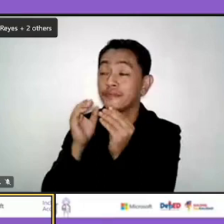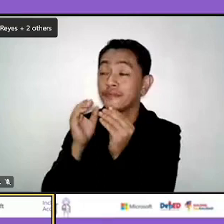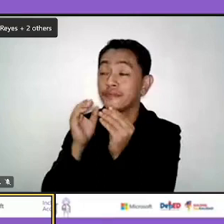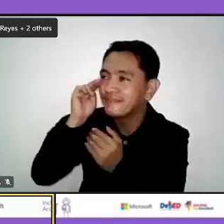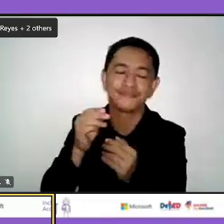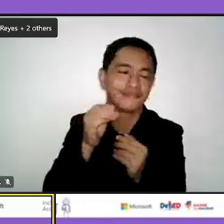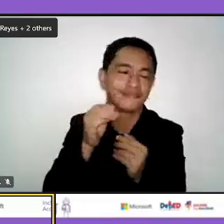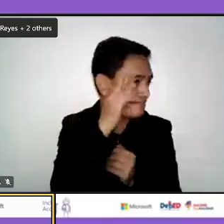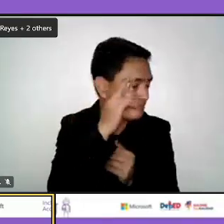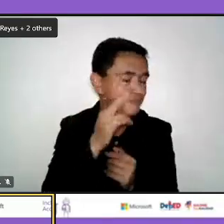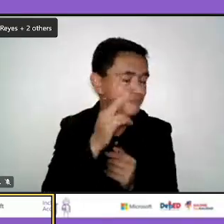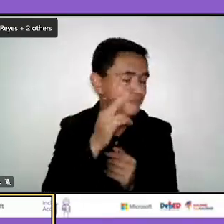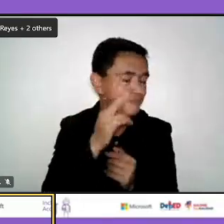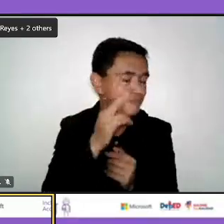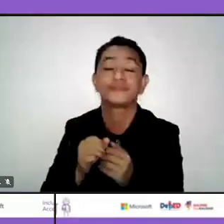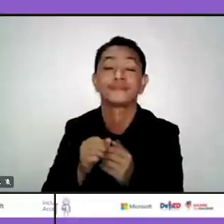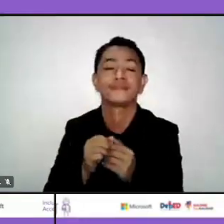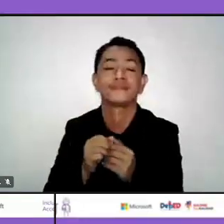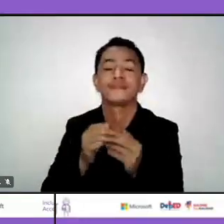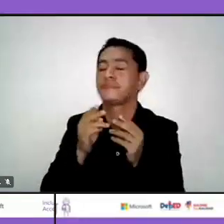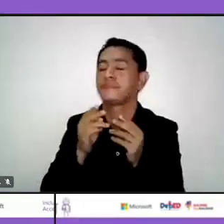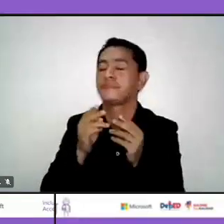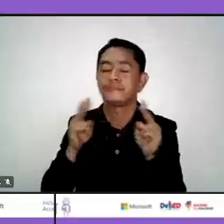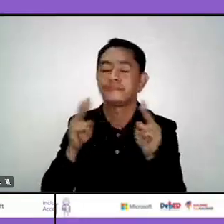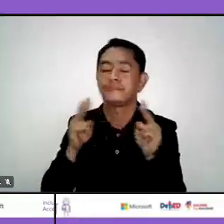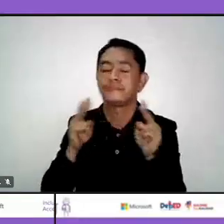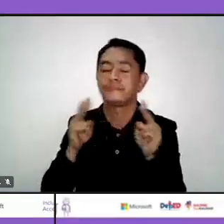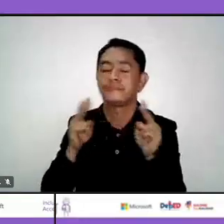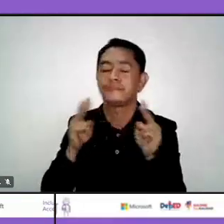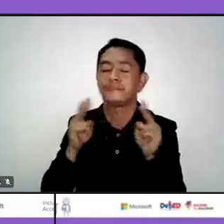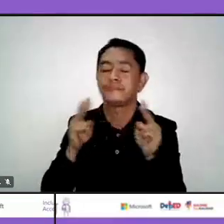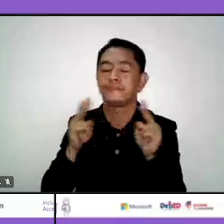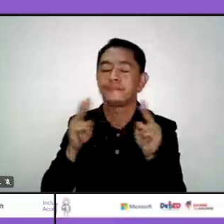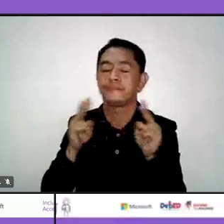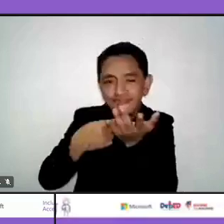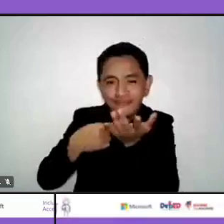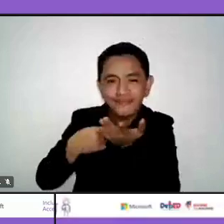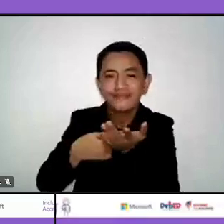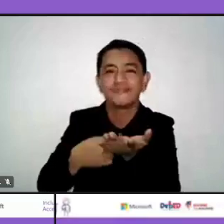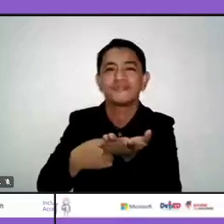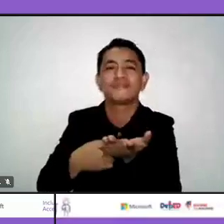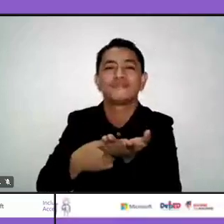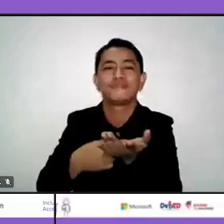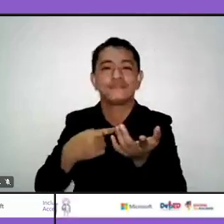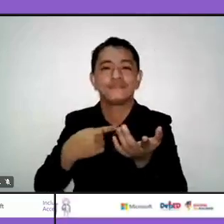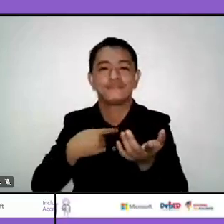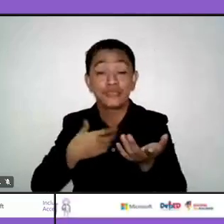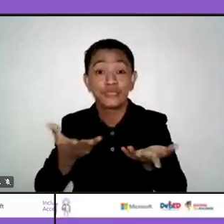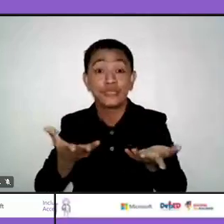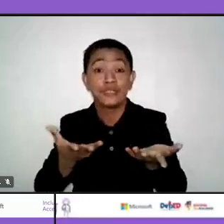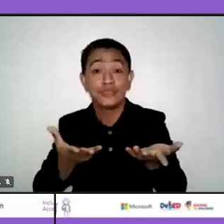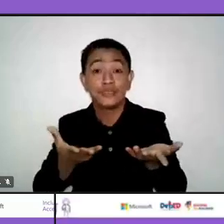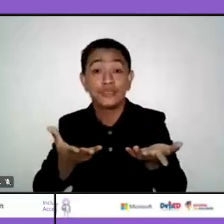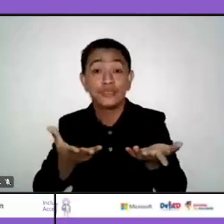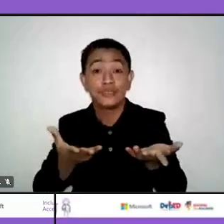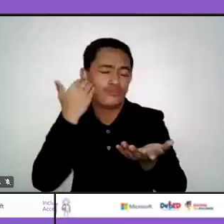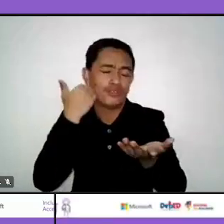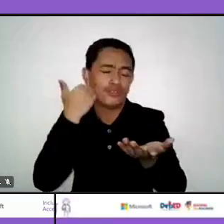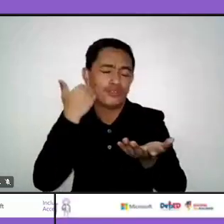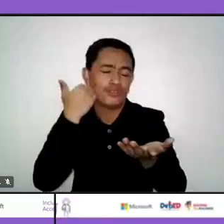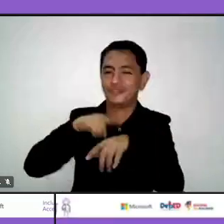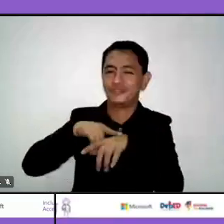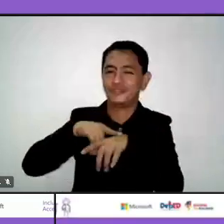Thank you, Teacher Hazel. Thank you, Teacher Maki. Thank you, Sir Nick, Sir Ryan, Ms. Emel. This has been a very